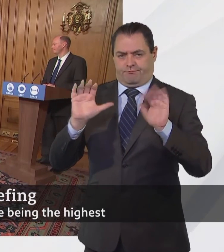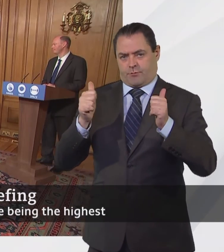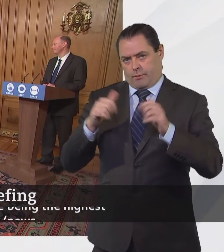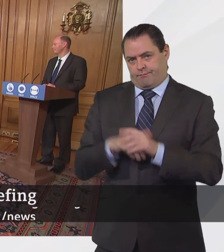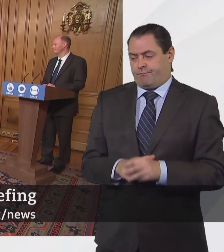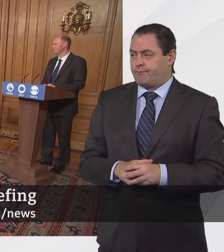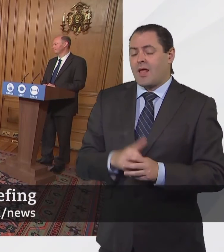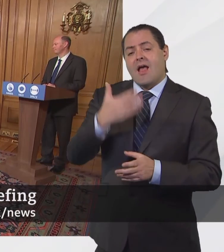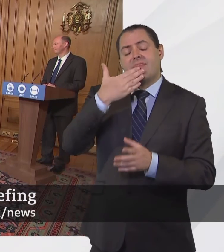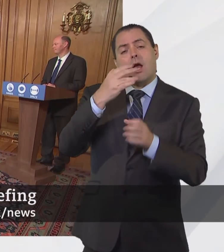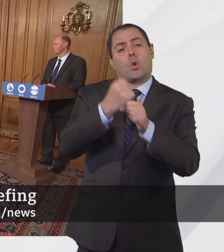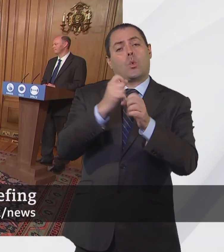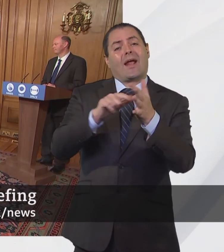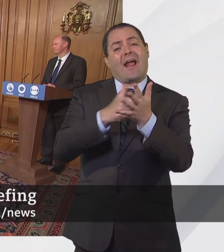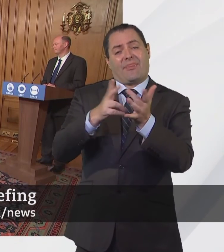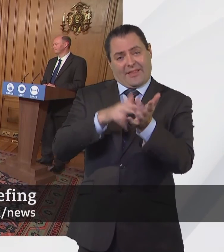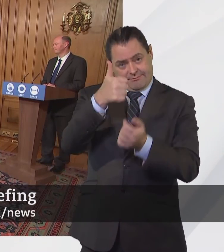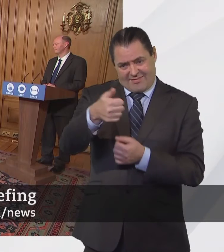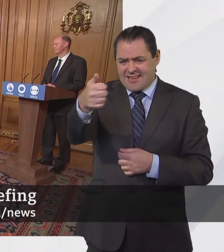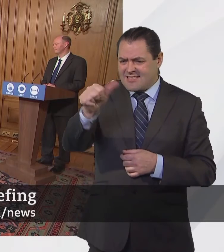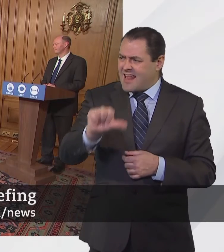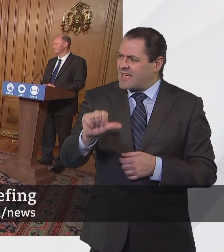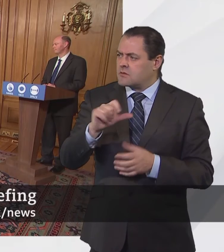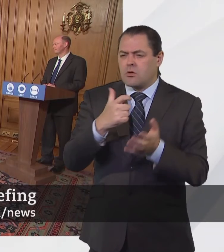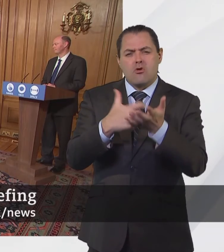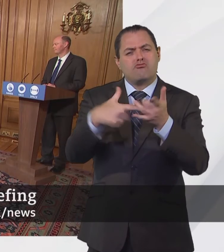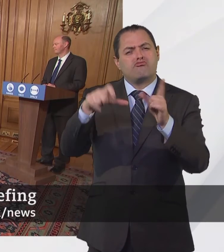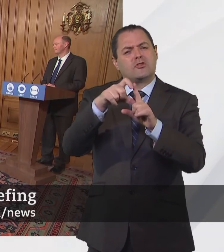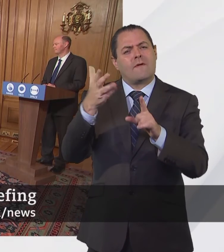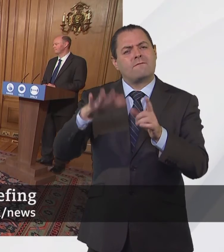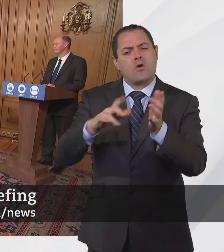very much, Gethin. Richard from Lancaster.